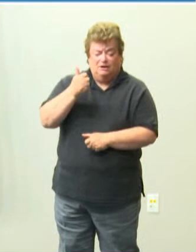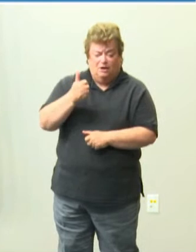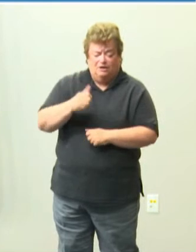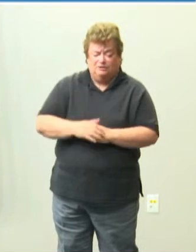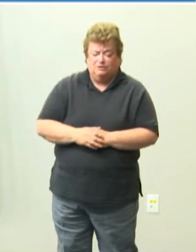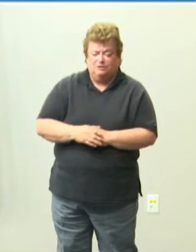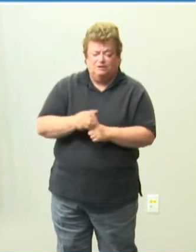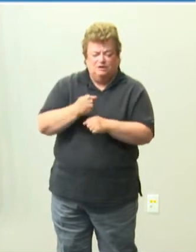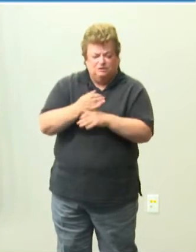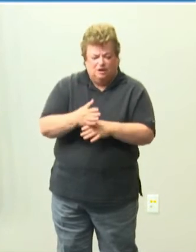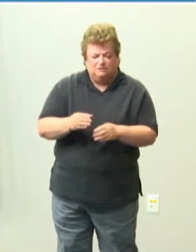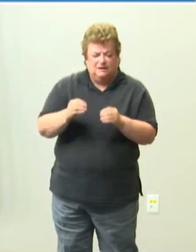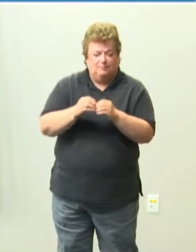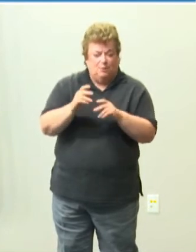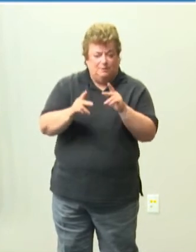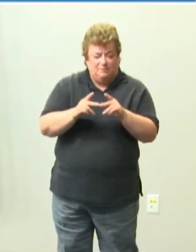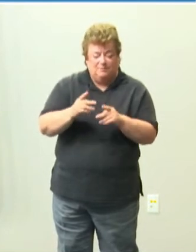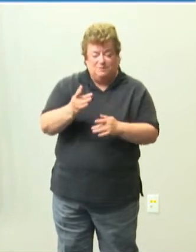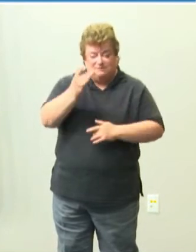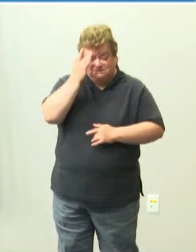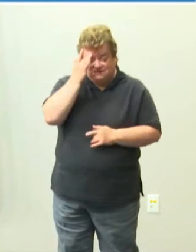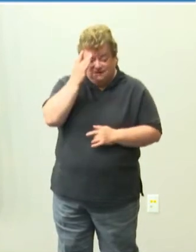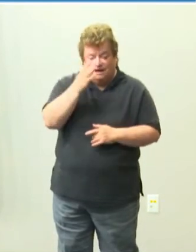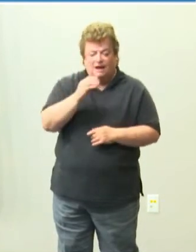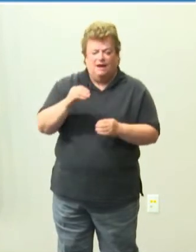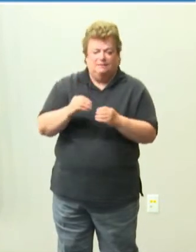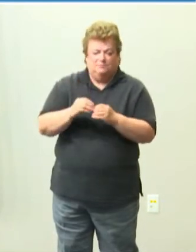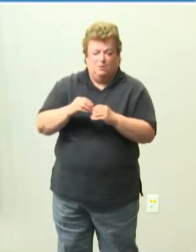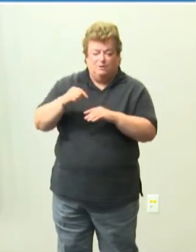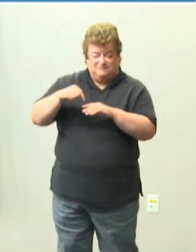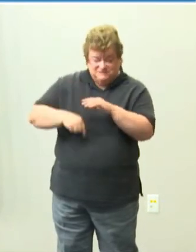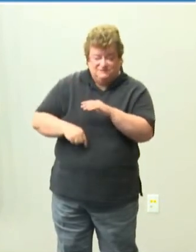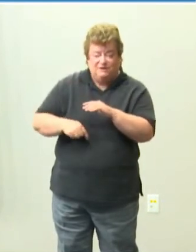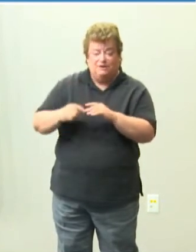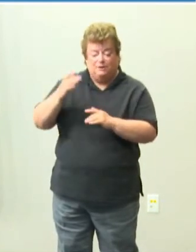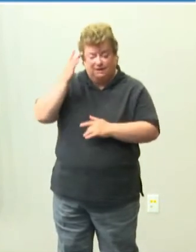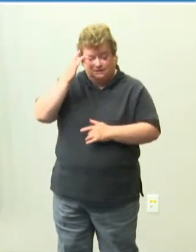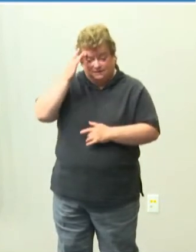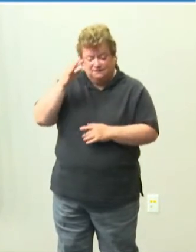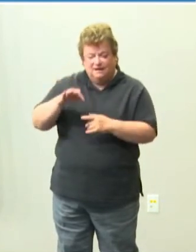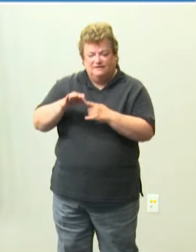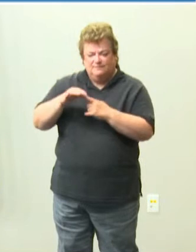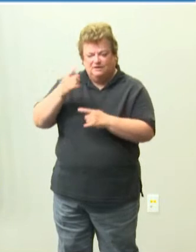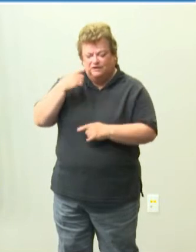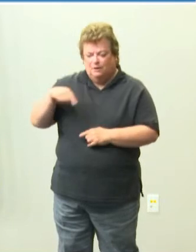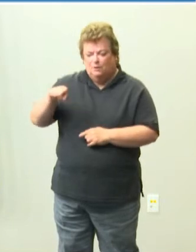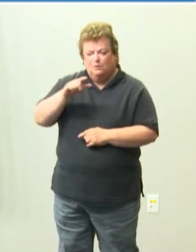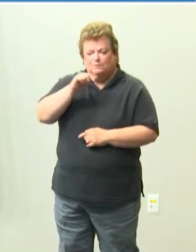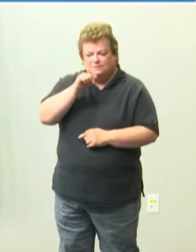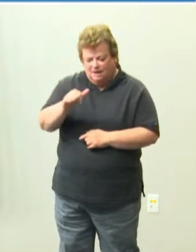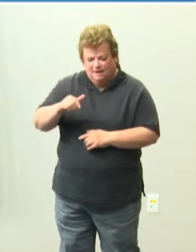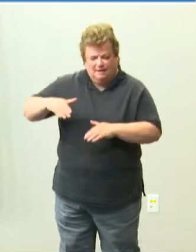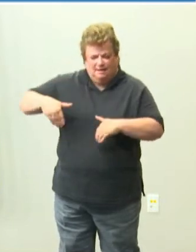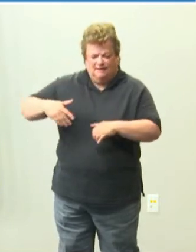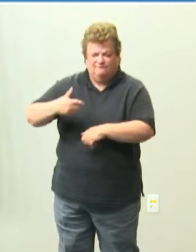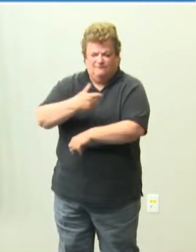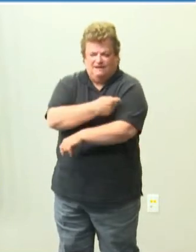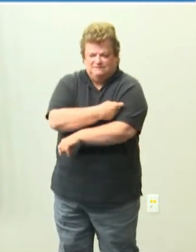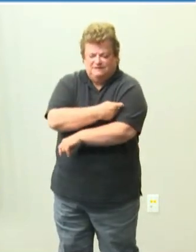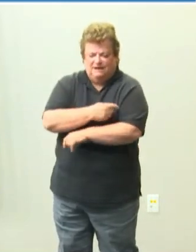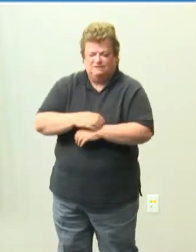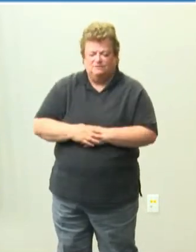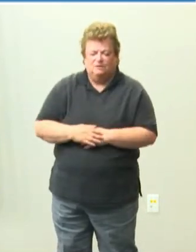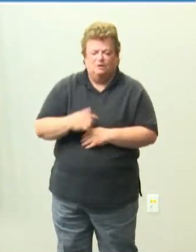It's causing more people to get sick and more severe illness, particularly among those who are unvaccinated. We don't want